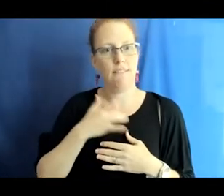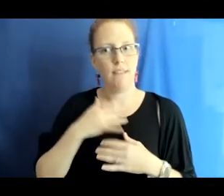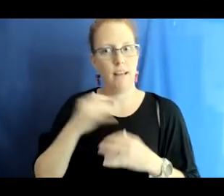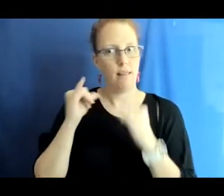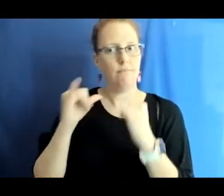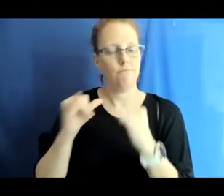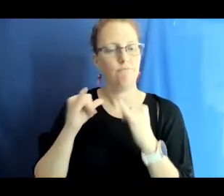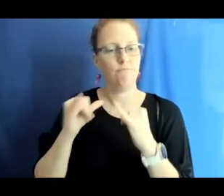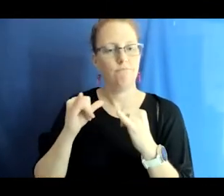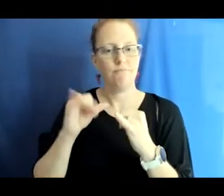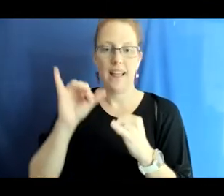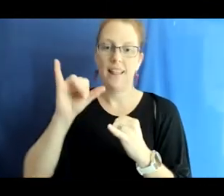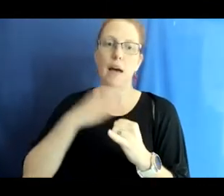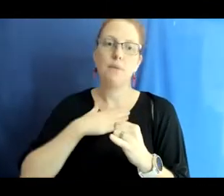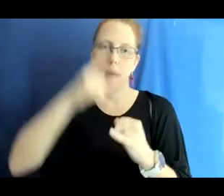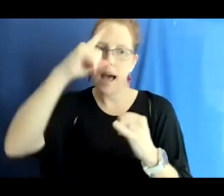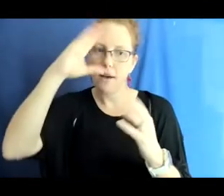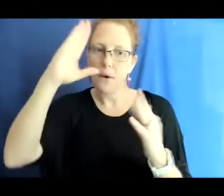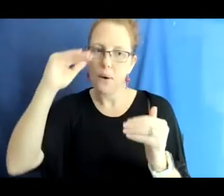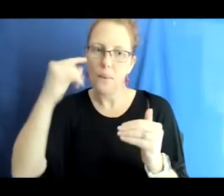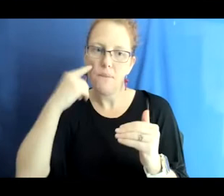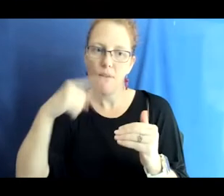the my hope